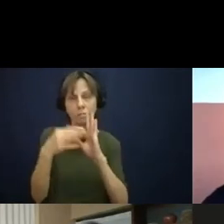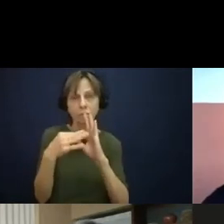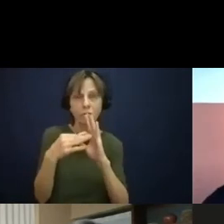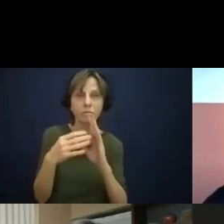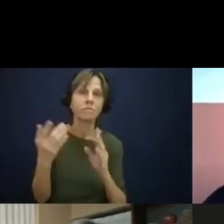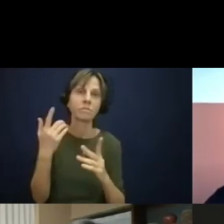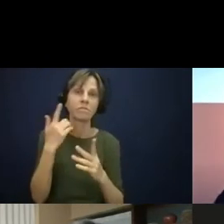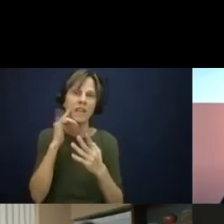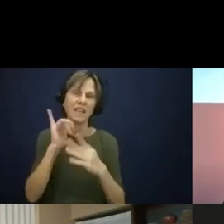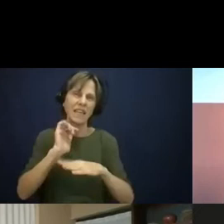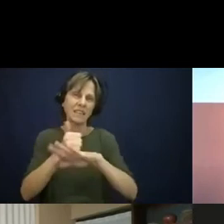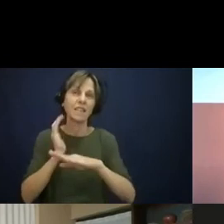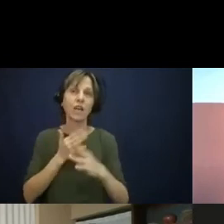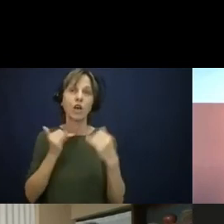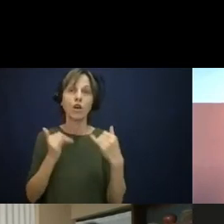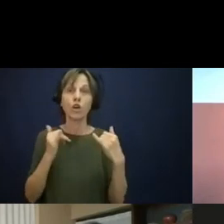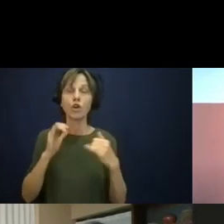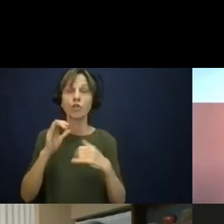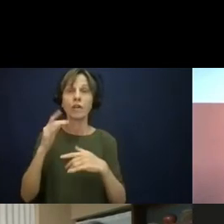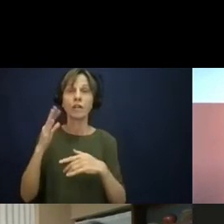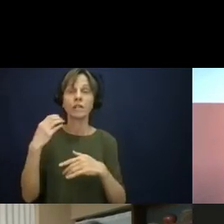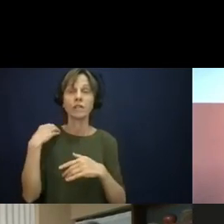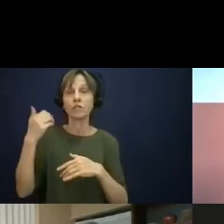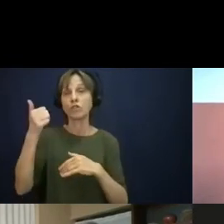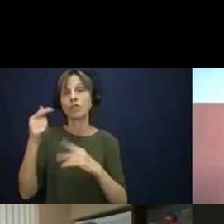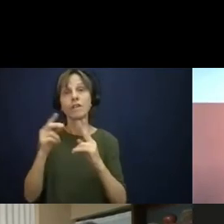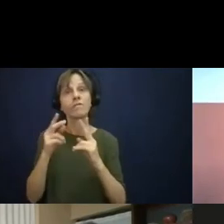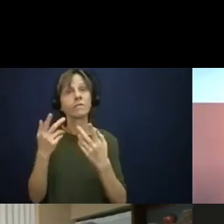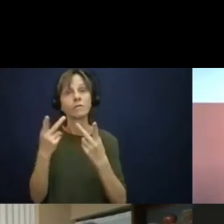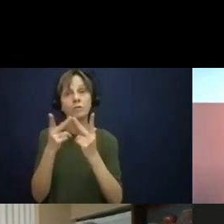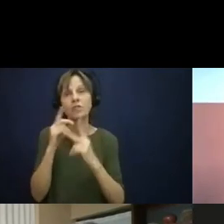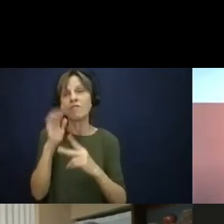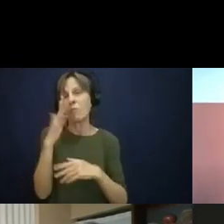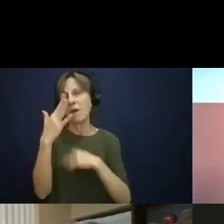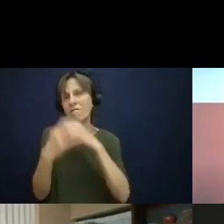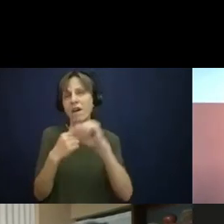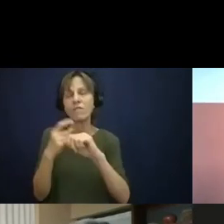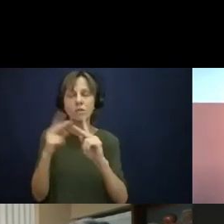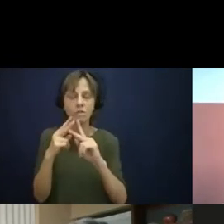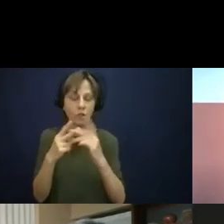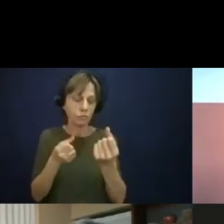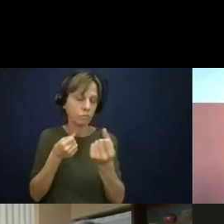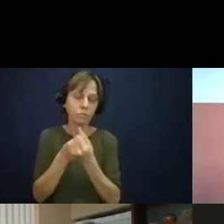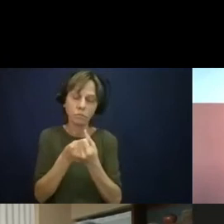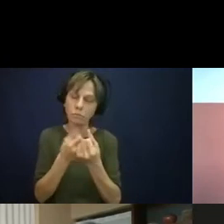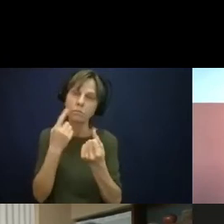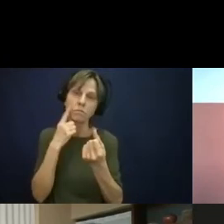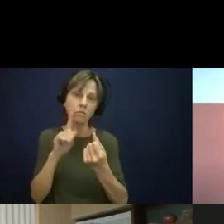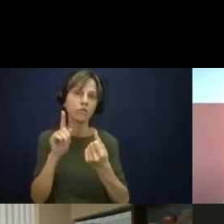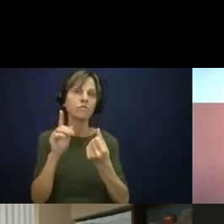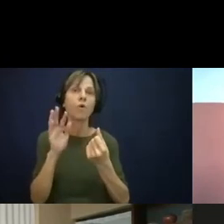for about 5 years, he's a very strong proponent of evidence-based programs and more collaborative approaches to community supervision. That's